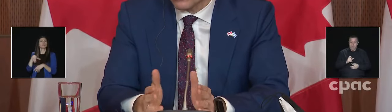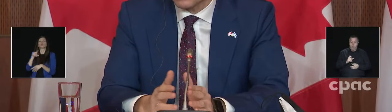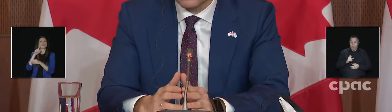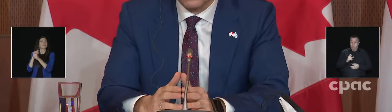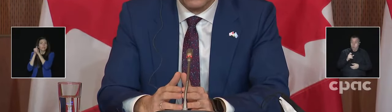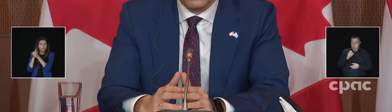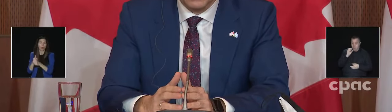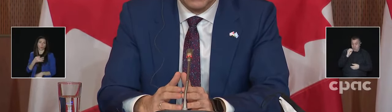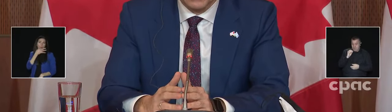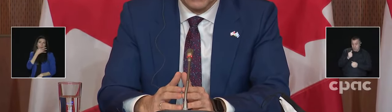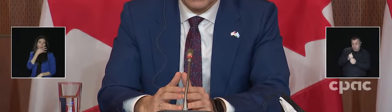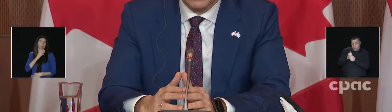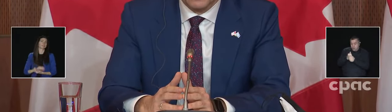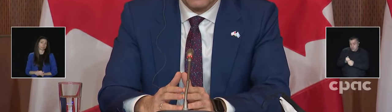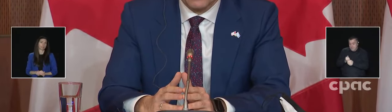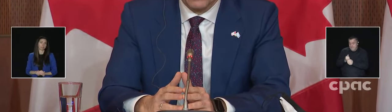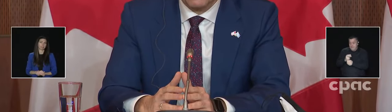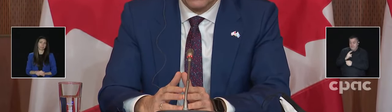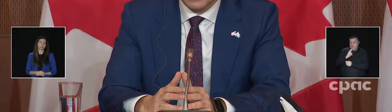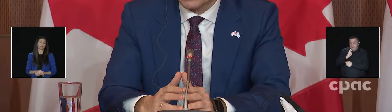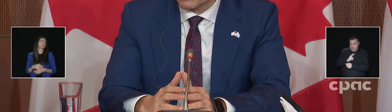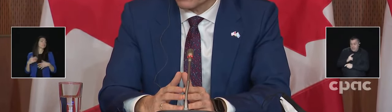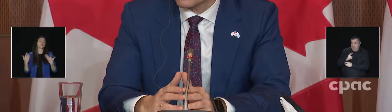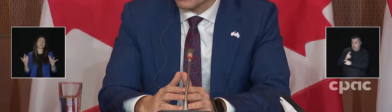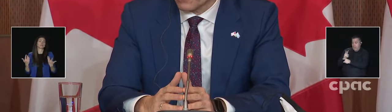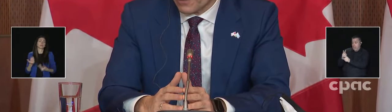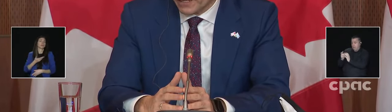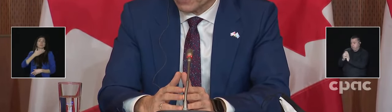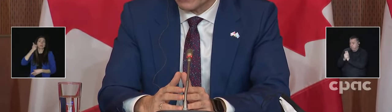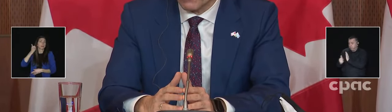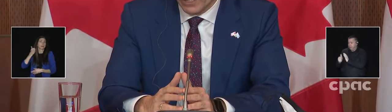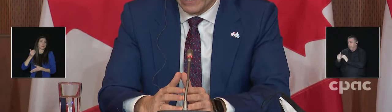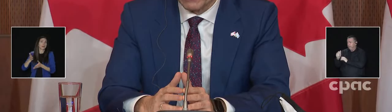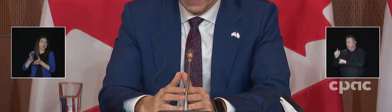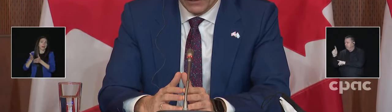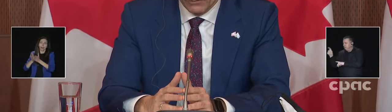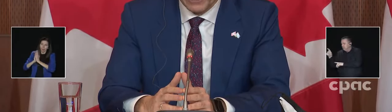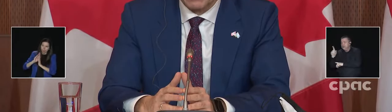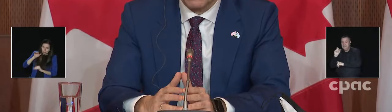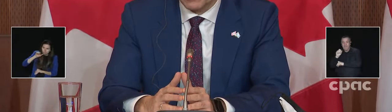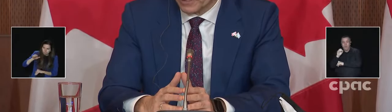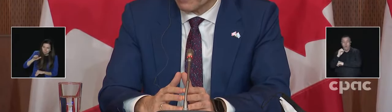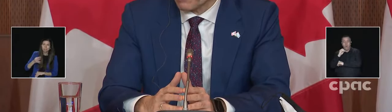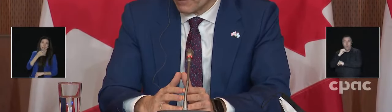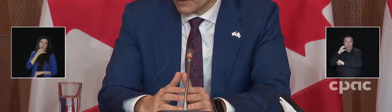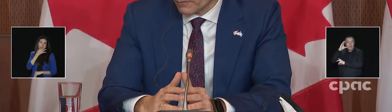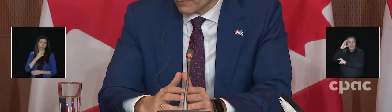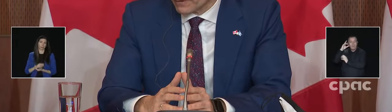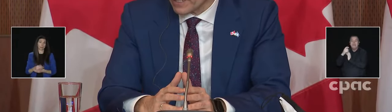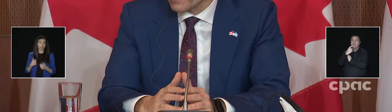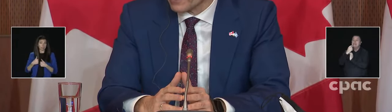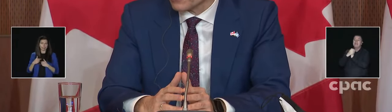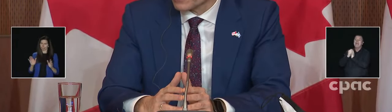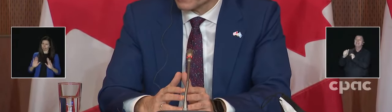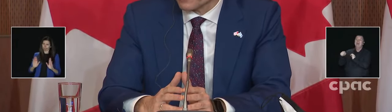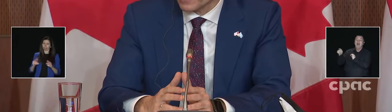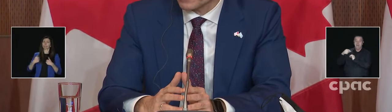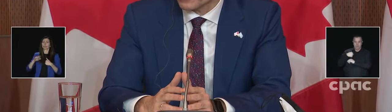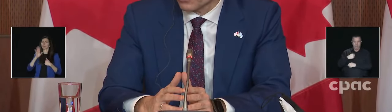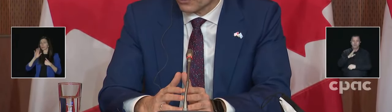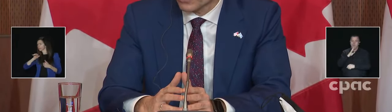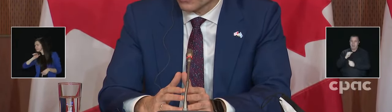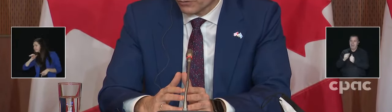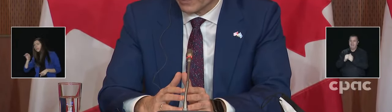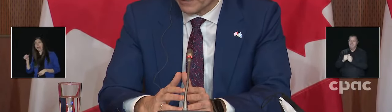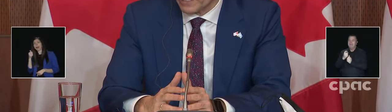we will all want to defer to the views of experts on that, and I will ask my own experts within the Public Health Agency of